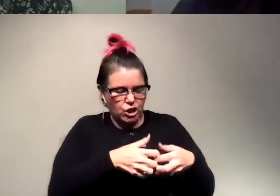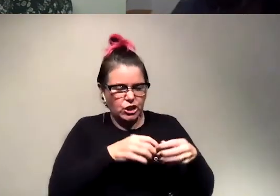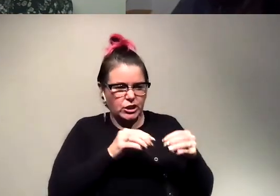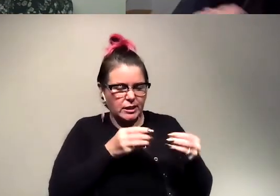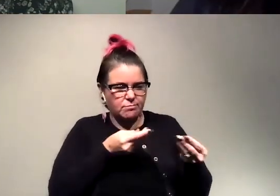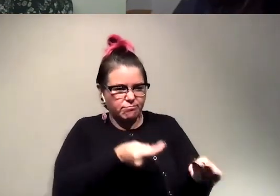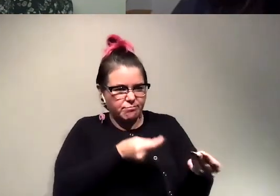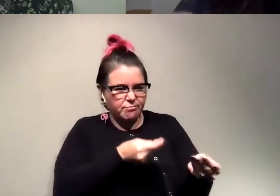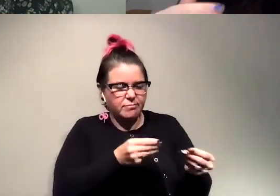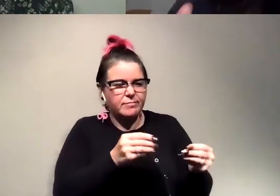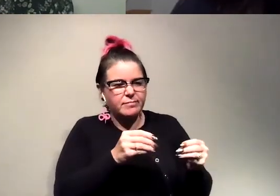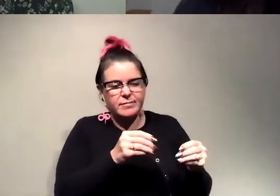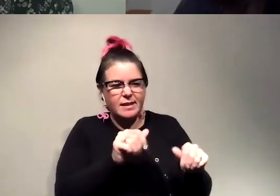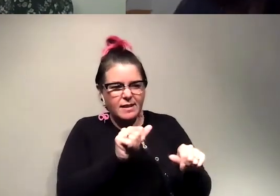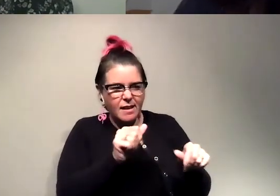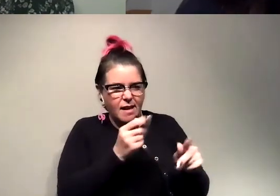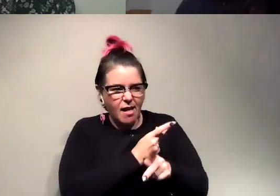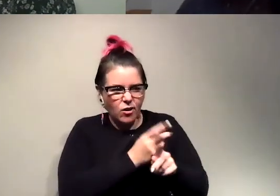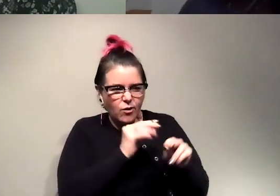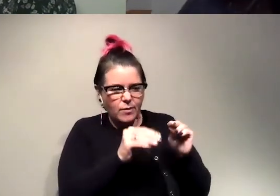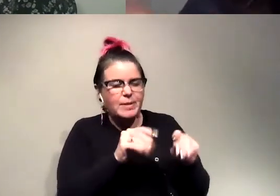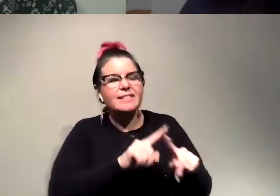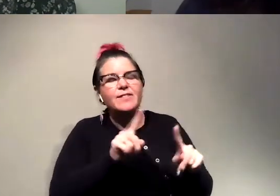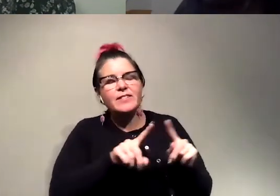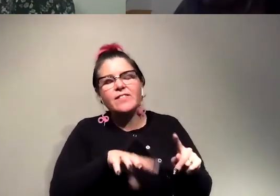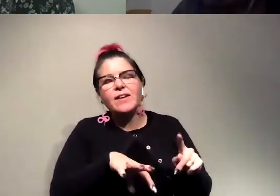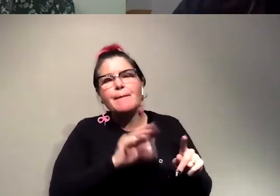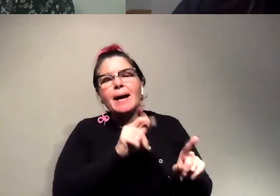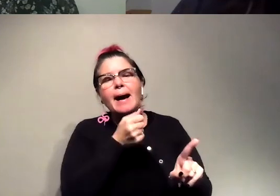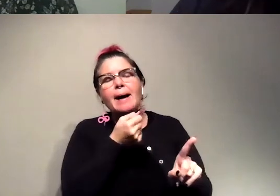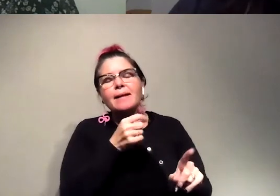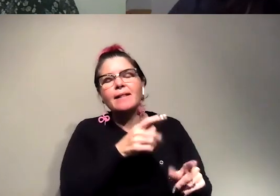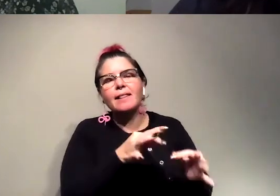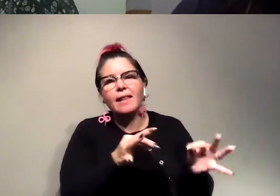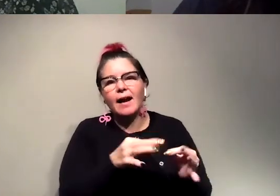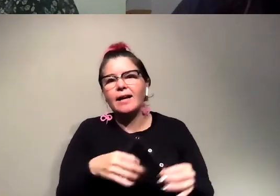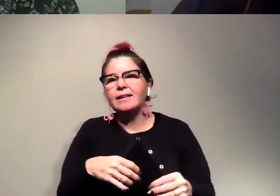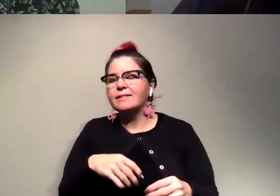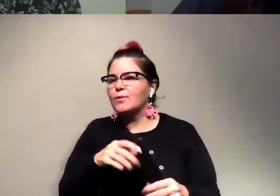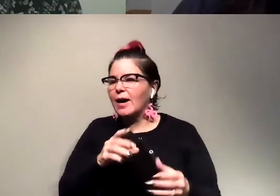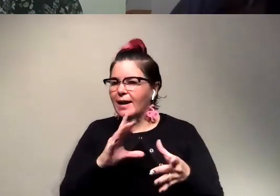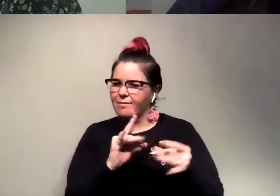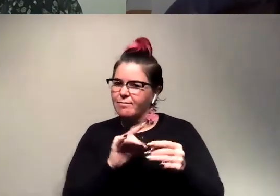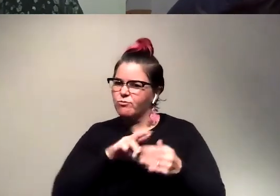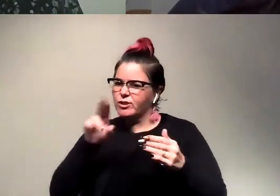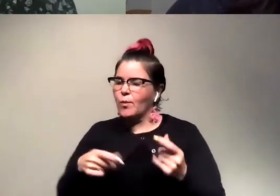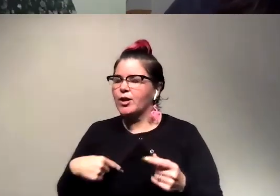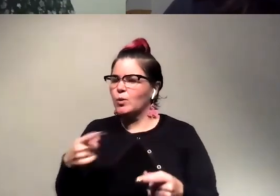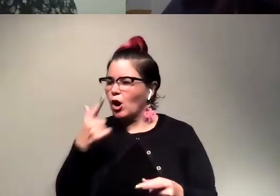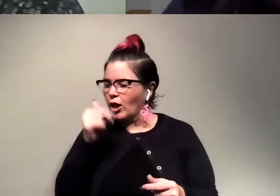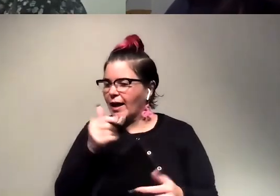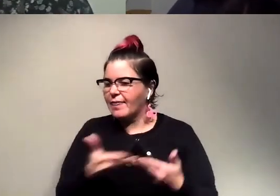learning algorithm with a bunch of different pickup lines, and what it spit out was "You look like a thing and I love you." And it's all about machine